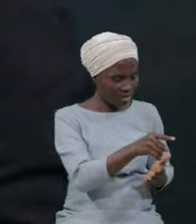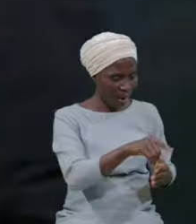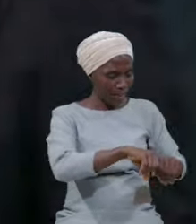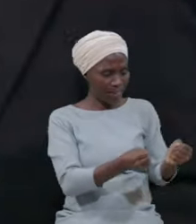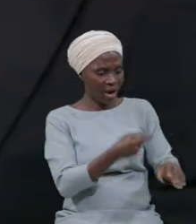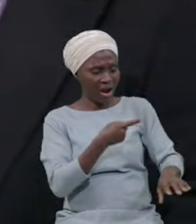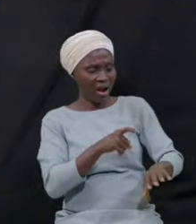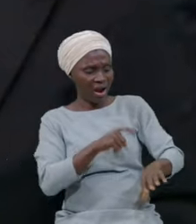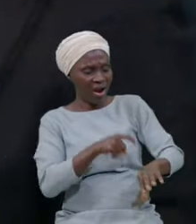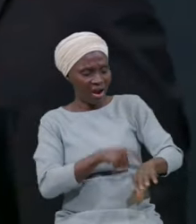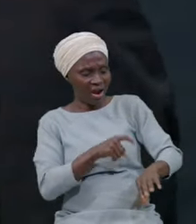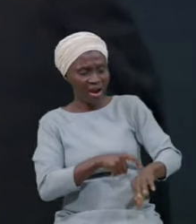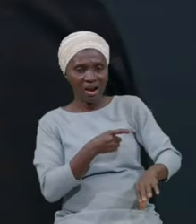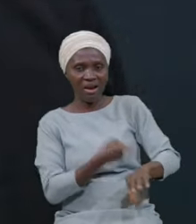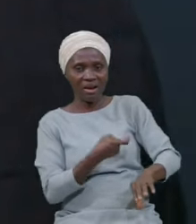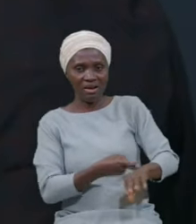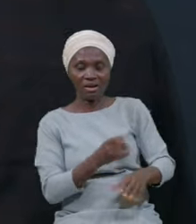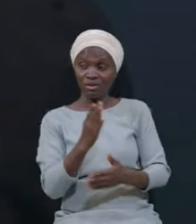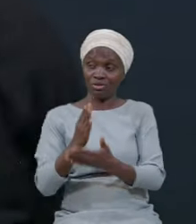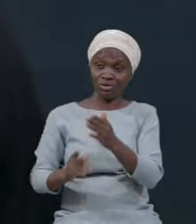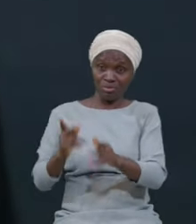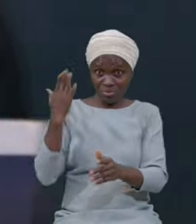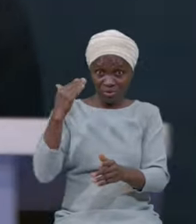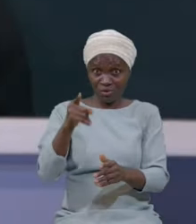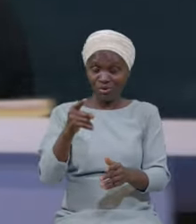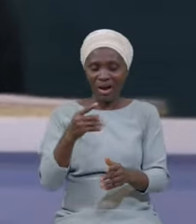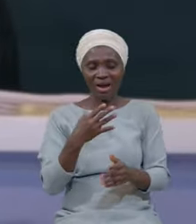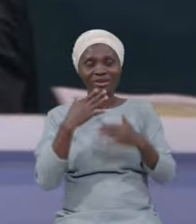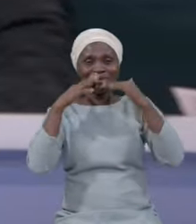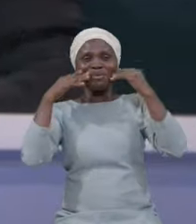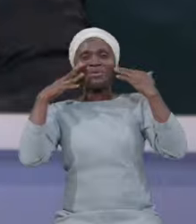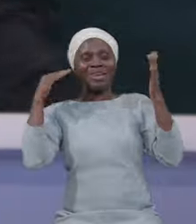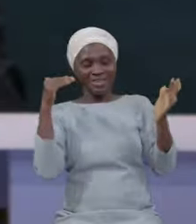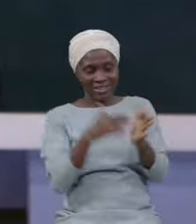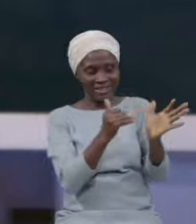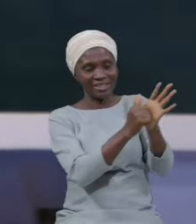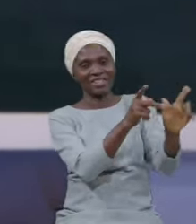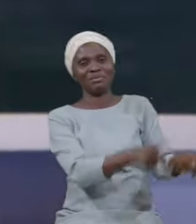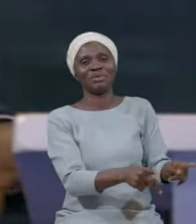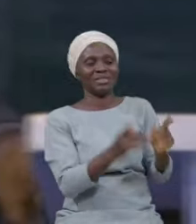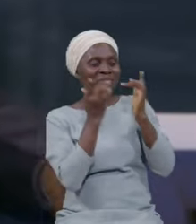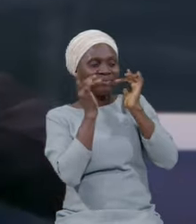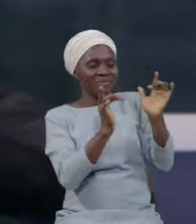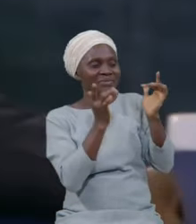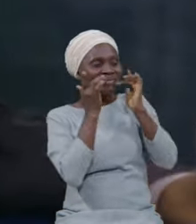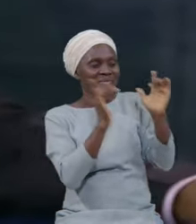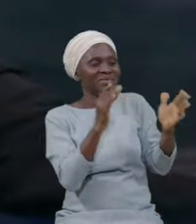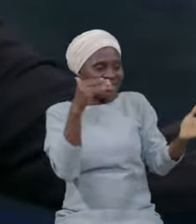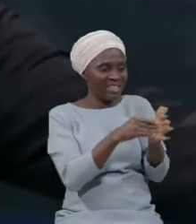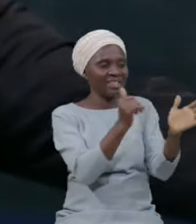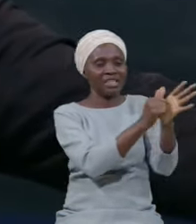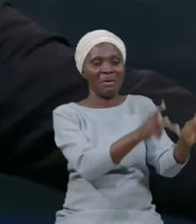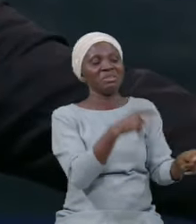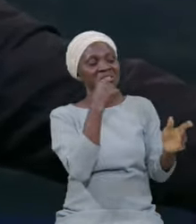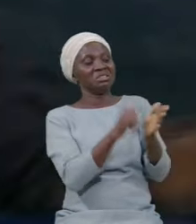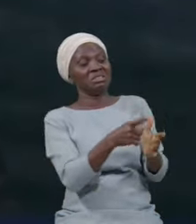to laugh. Look at him. We said so. He's running too much. He's running too fast. Look at what happened